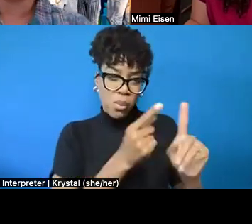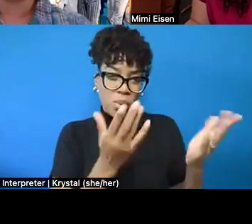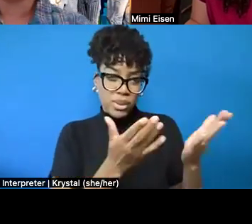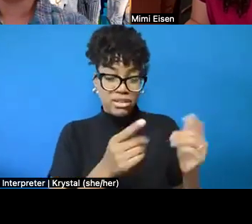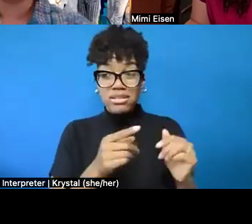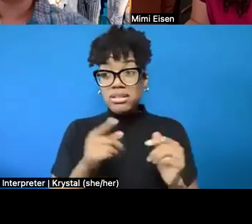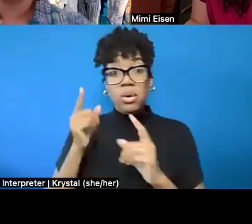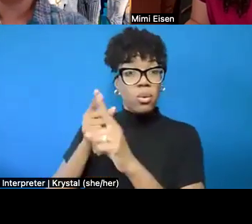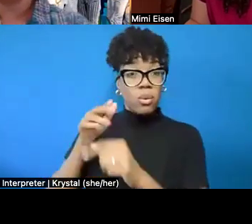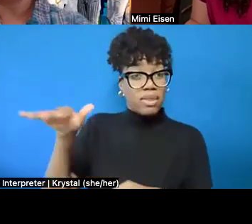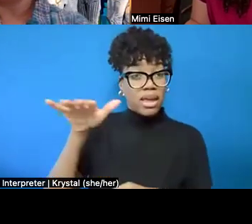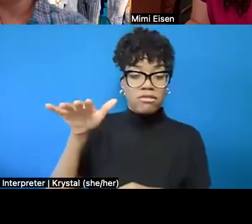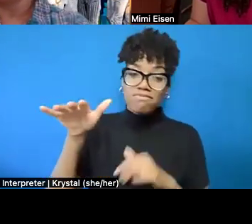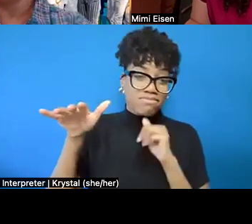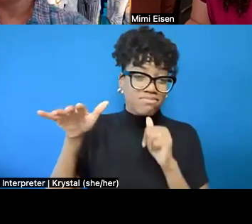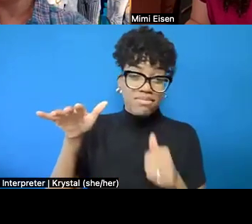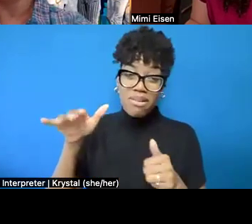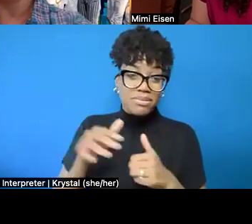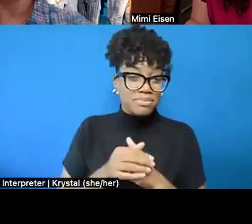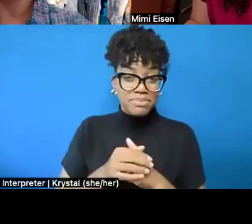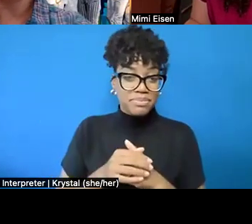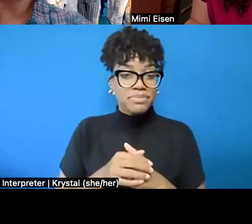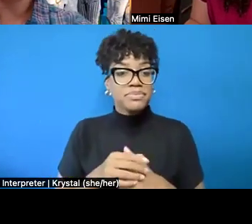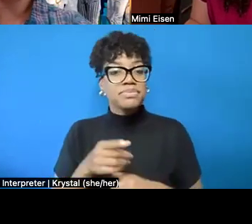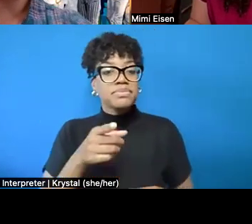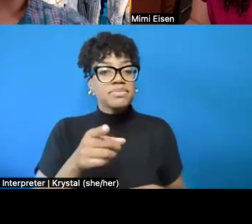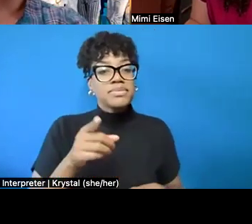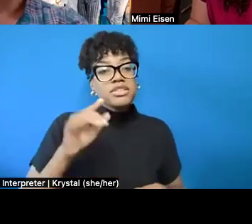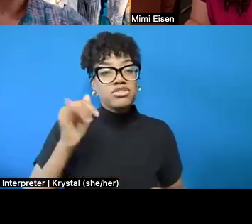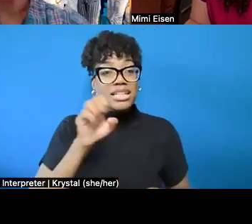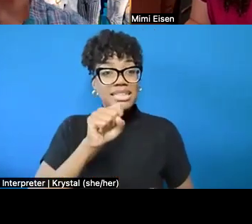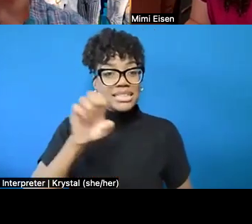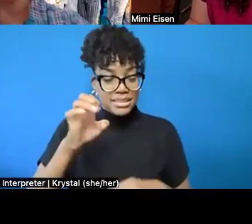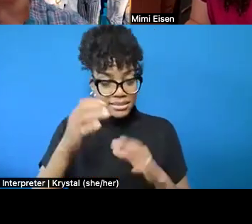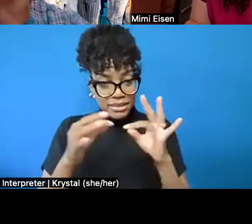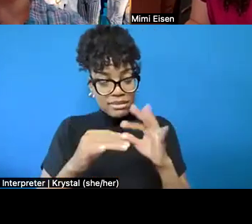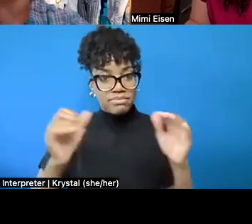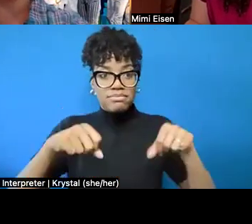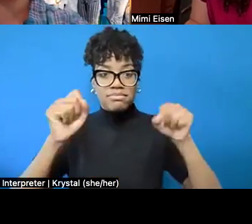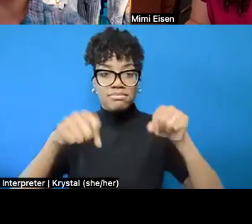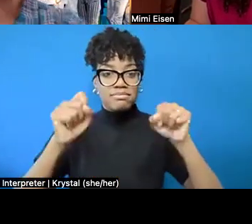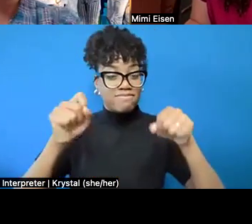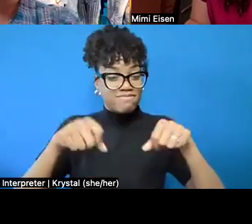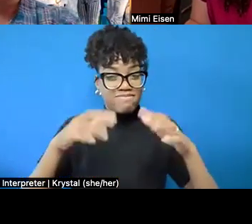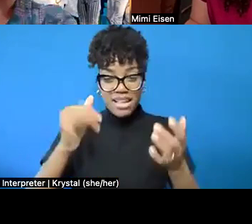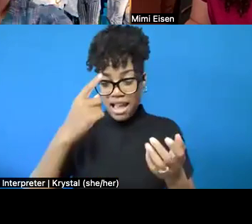completely agree. I think that that's such an important point. And that's why I got Toussaint on my shirt